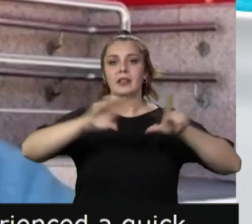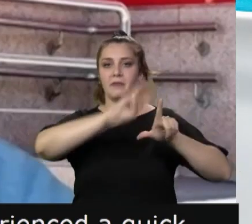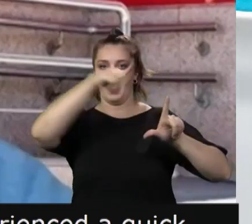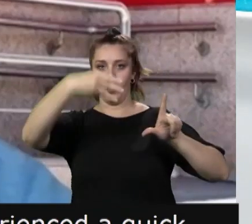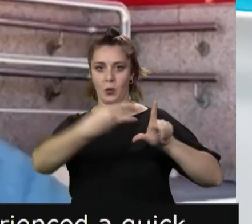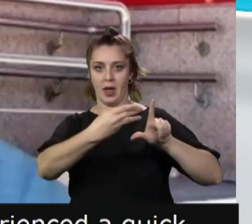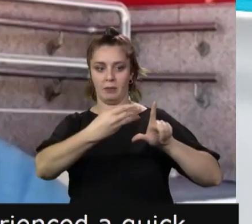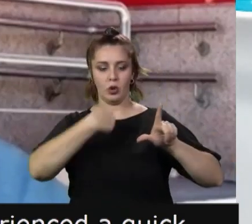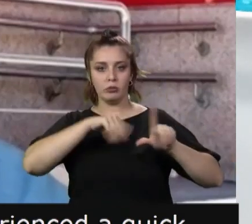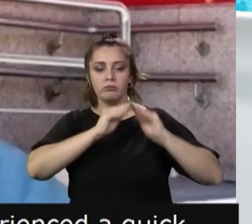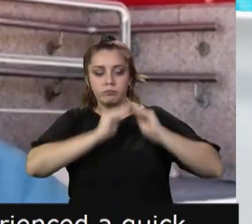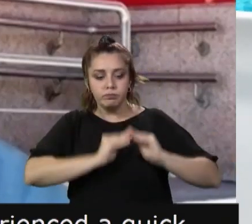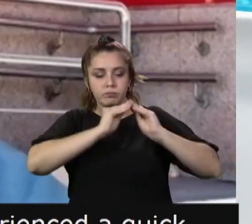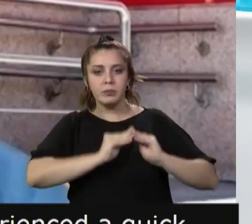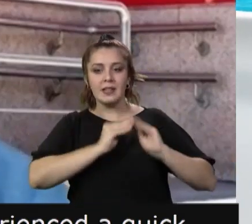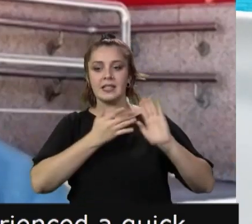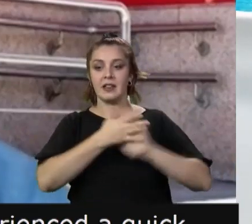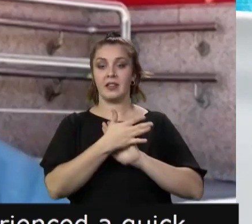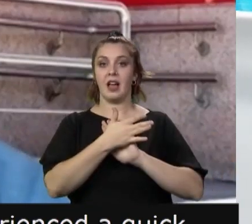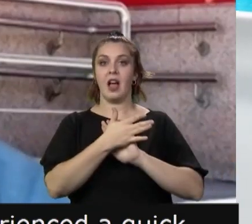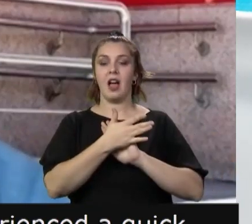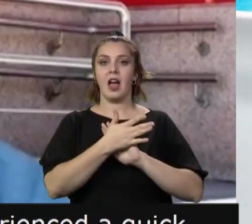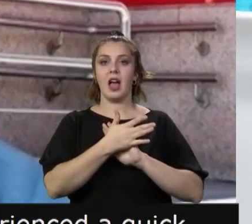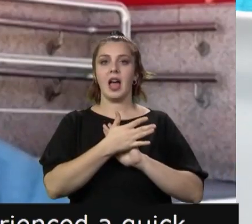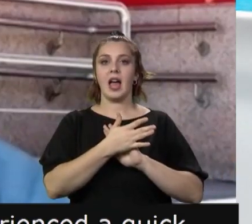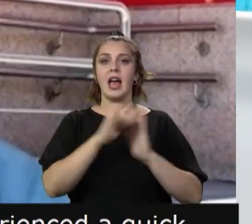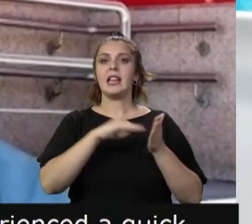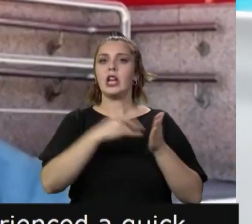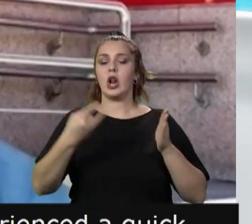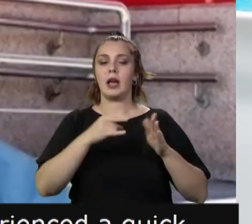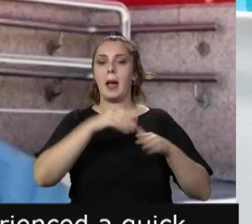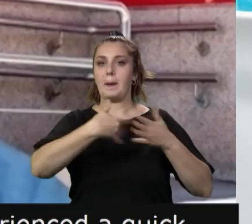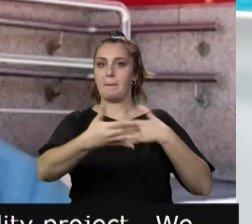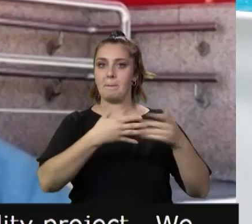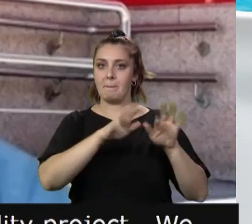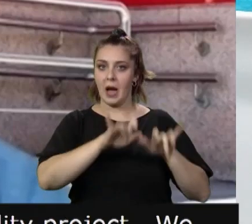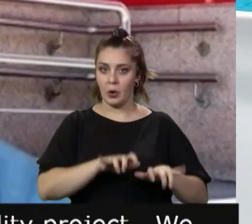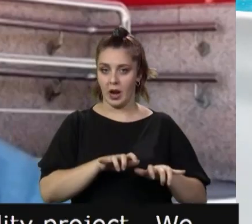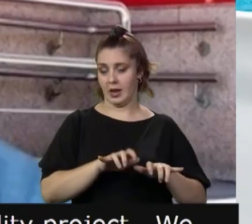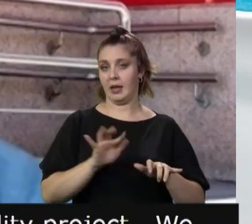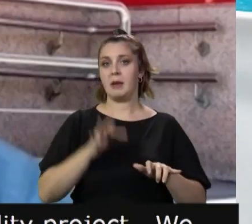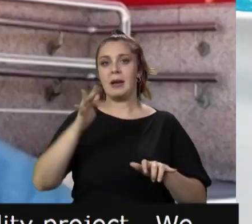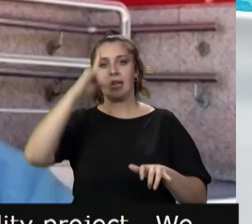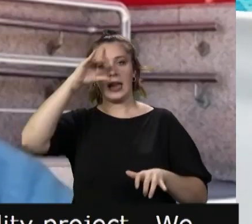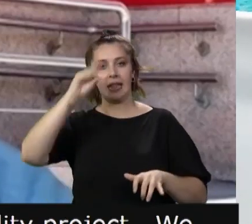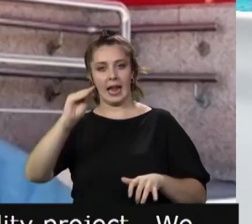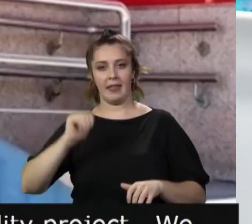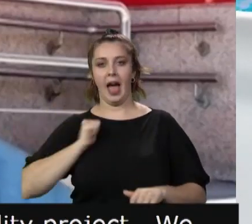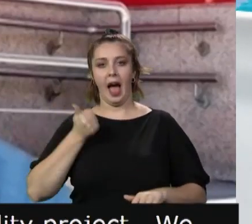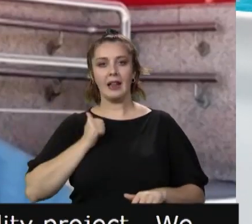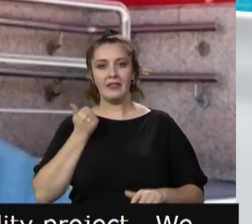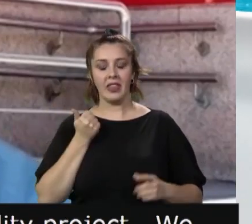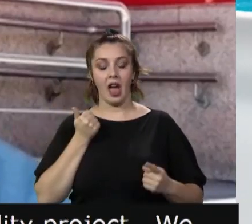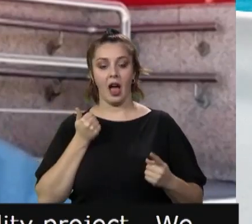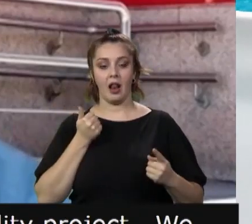We are developing a website, and through the use of manual